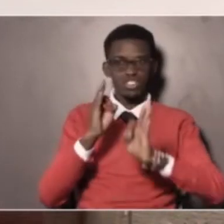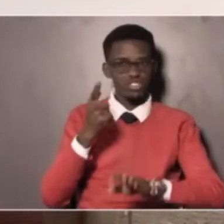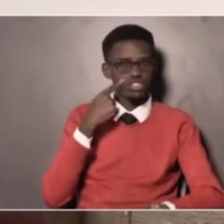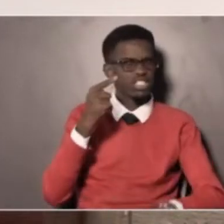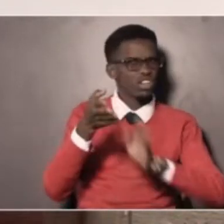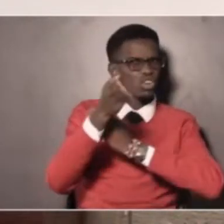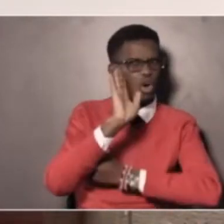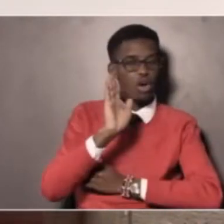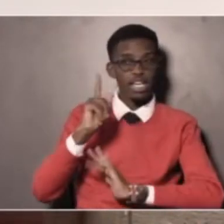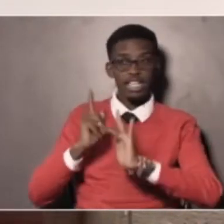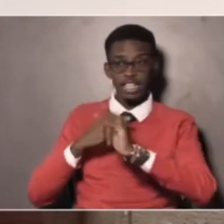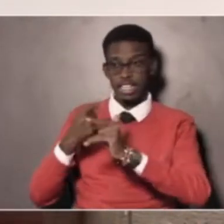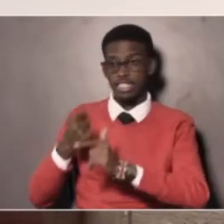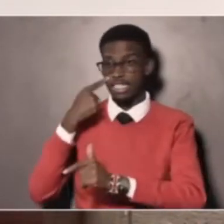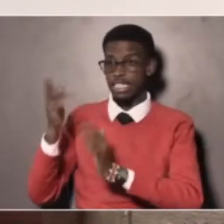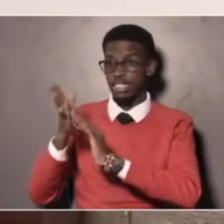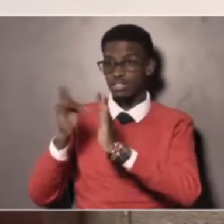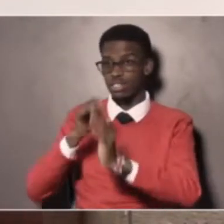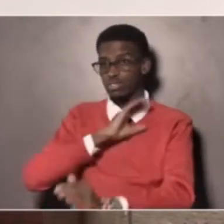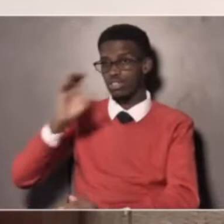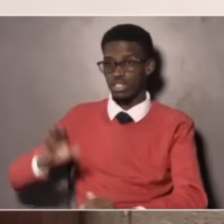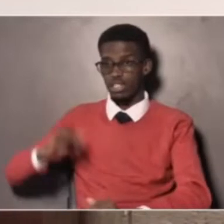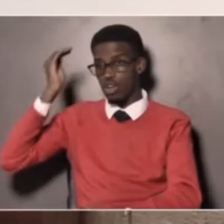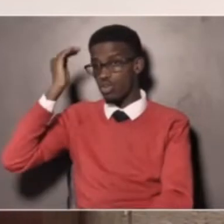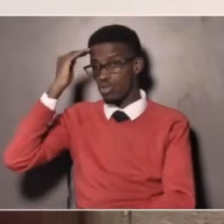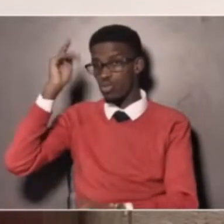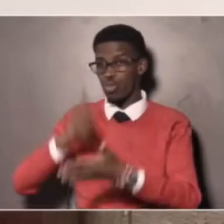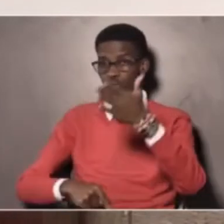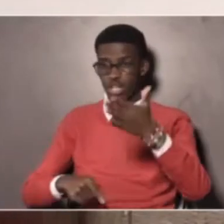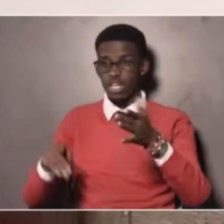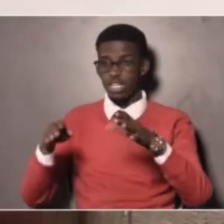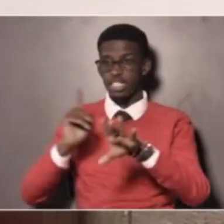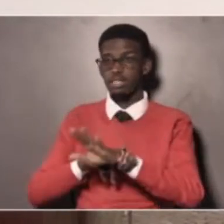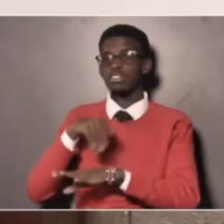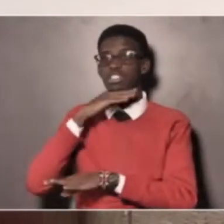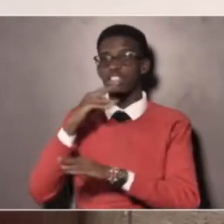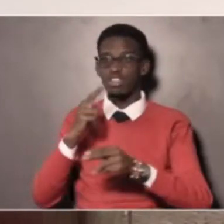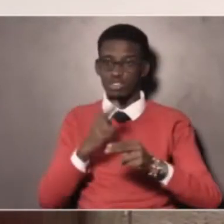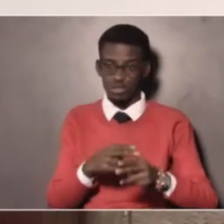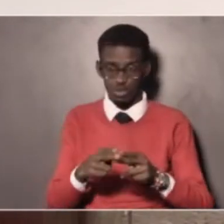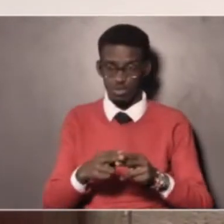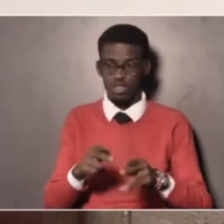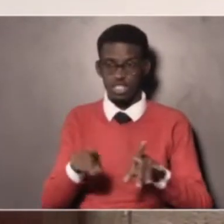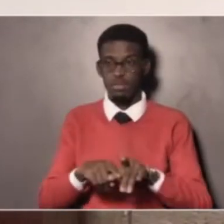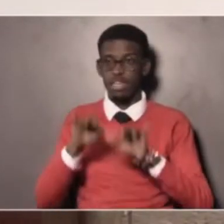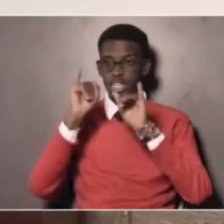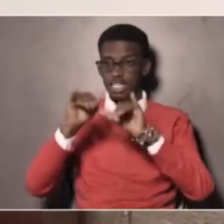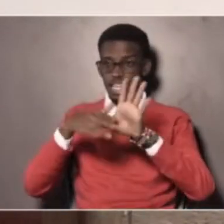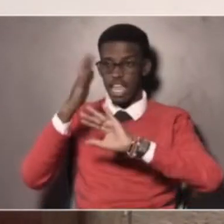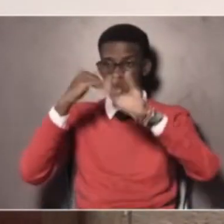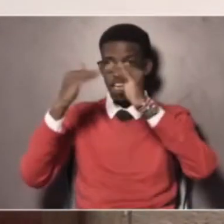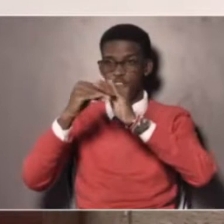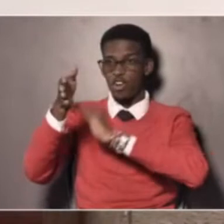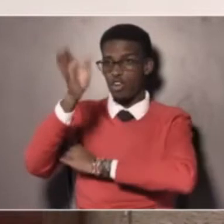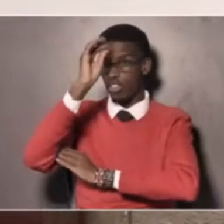God and he could see Jesus Christ. And he knew on his death he was going to be received in heaven by God